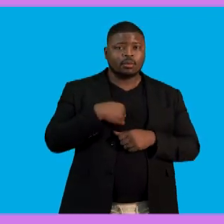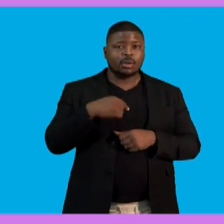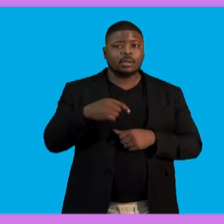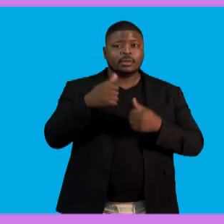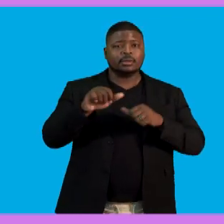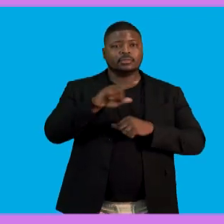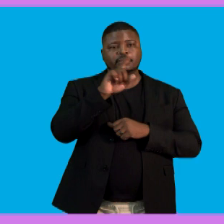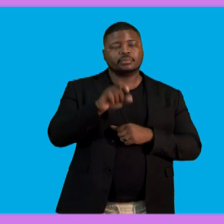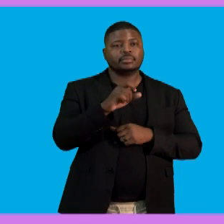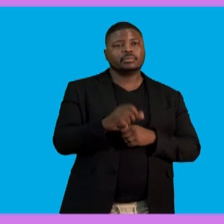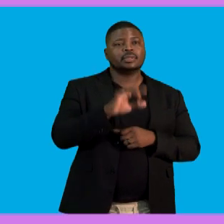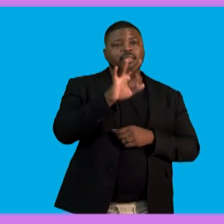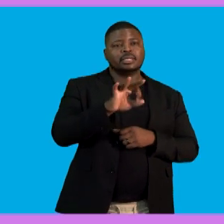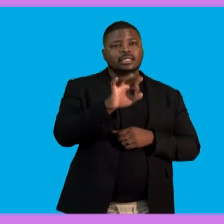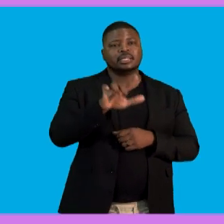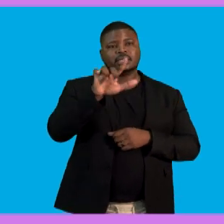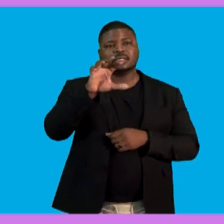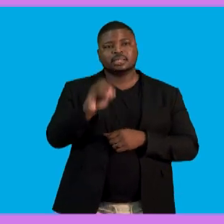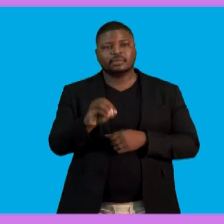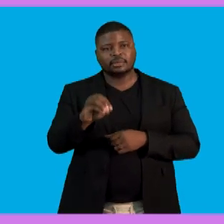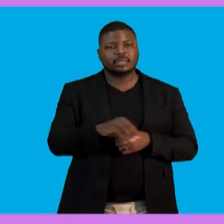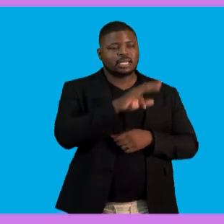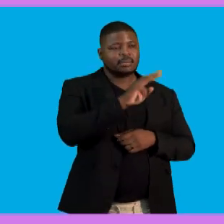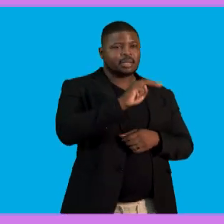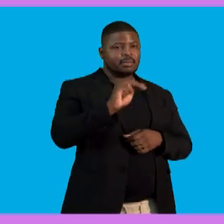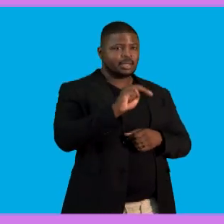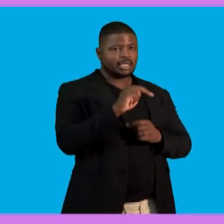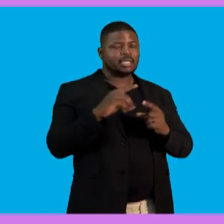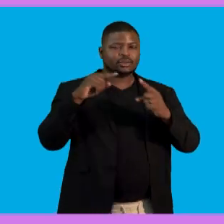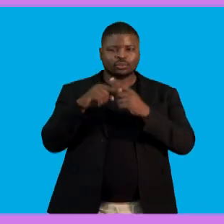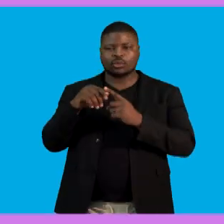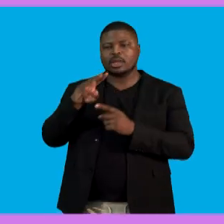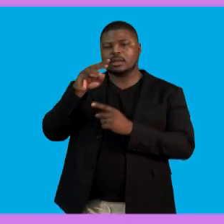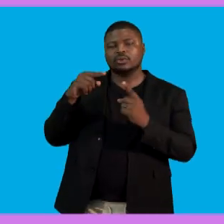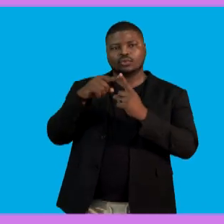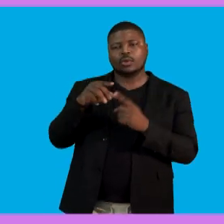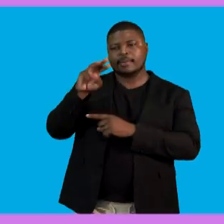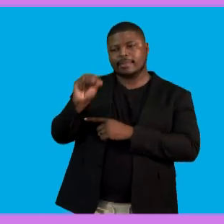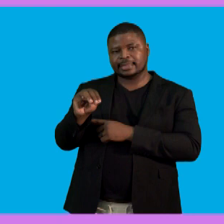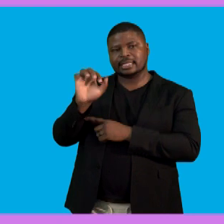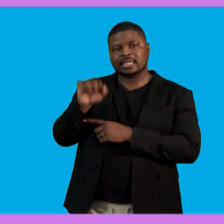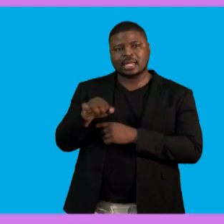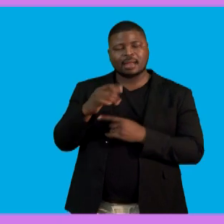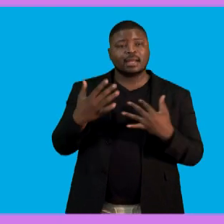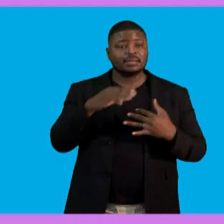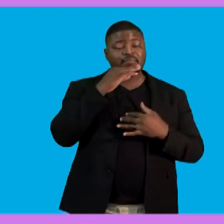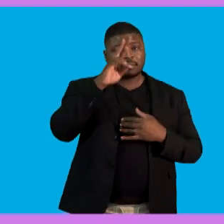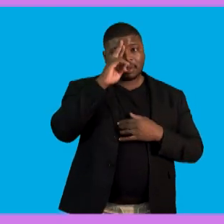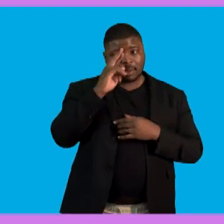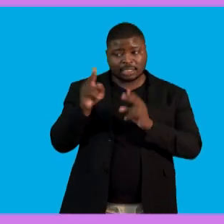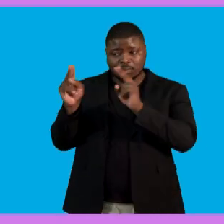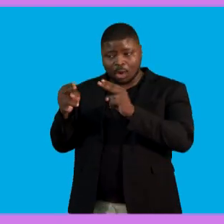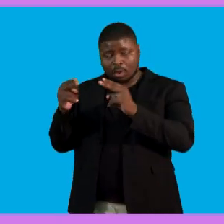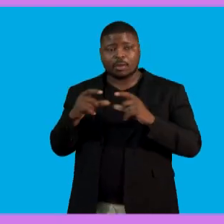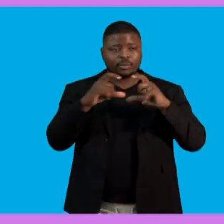Then we go to the next question, 370 millimeters to meters. From millimeter to meter, it's from small to